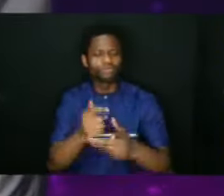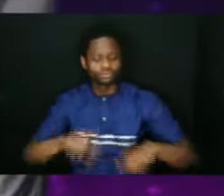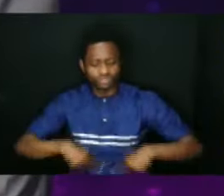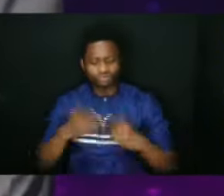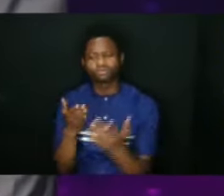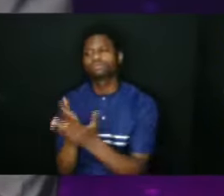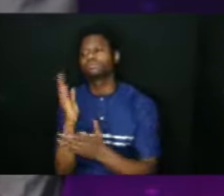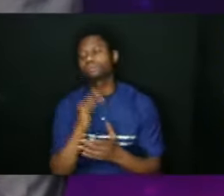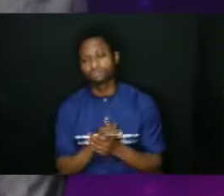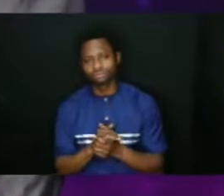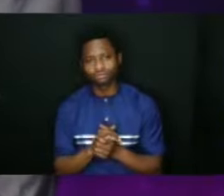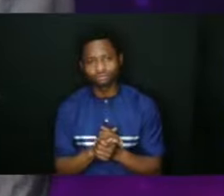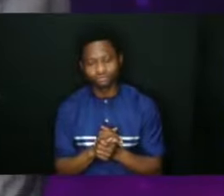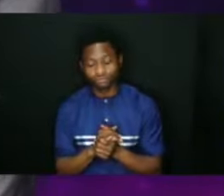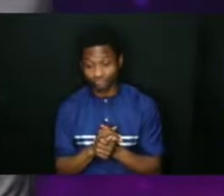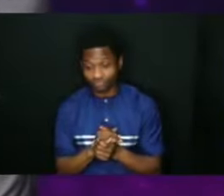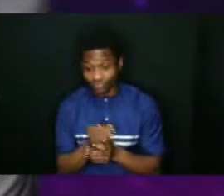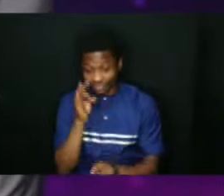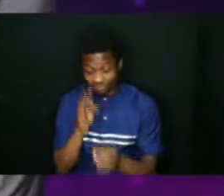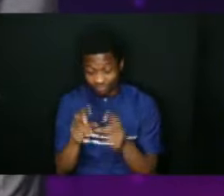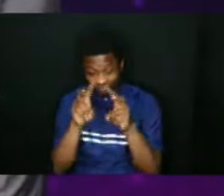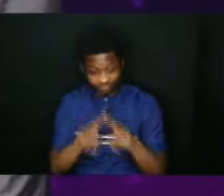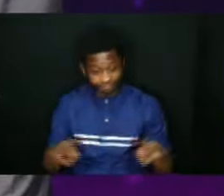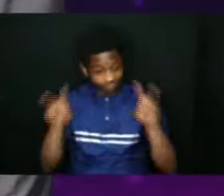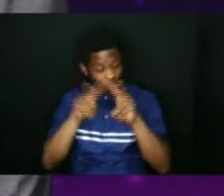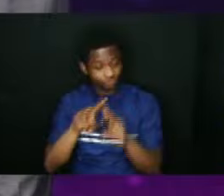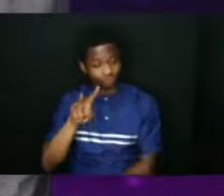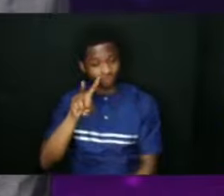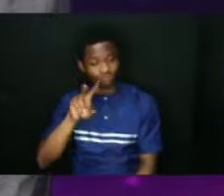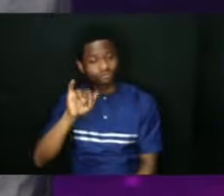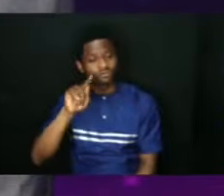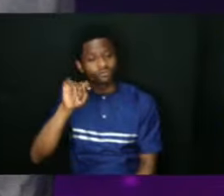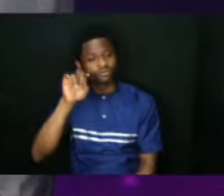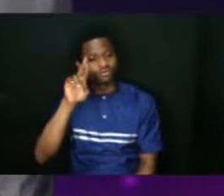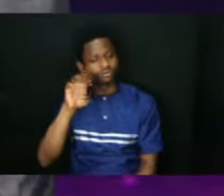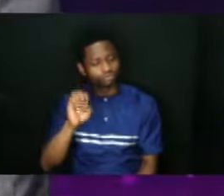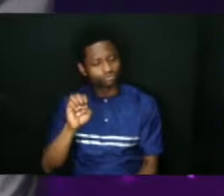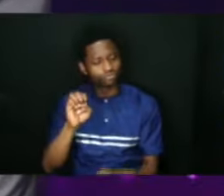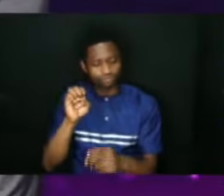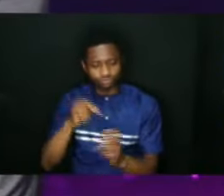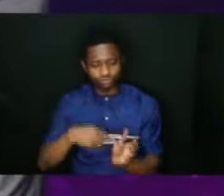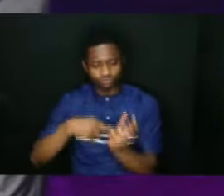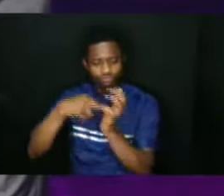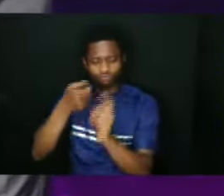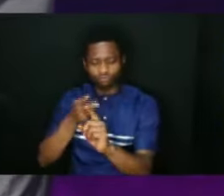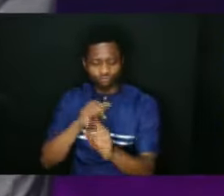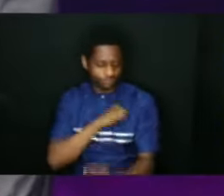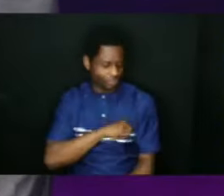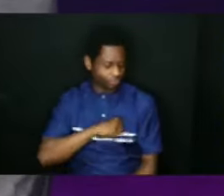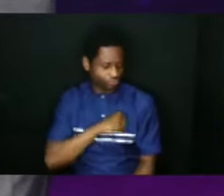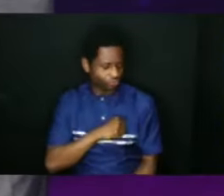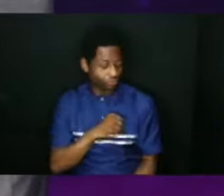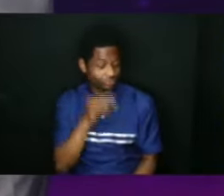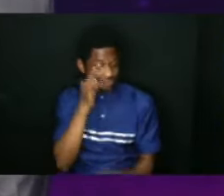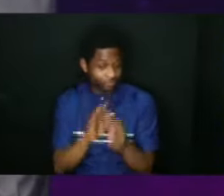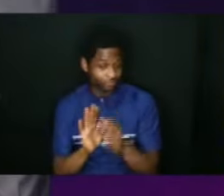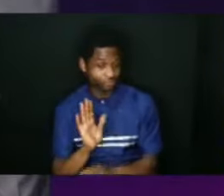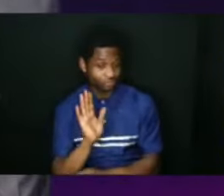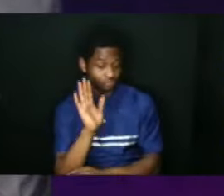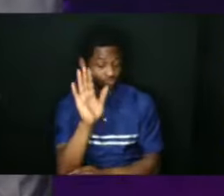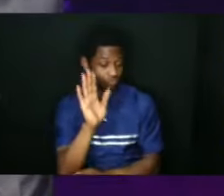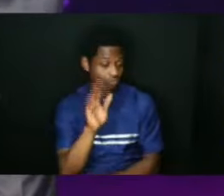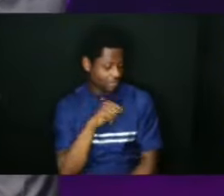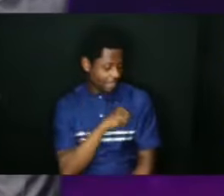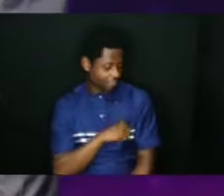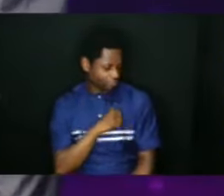If virtues reflect from attitudes, then I have to say that if your attitude is not a virtue, then it is a